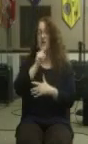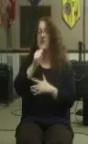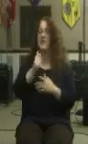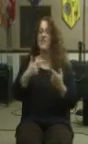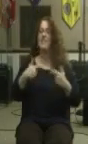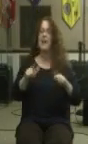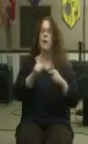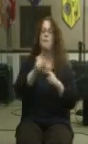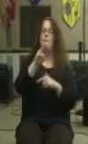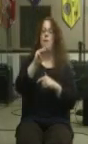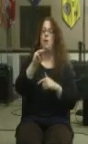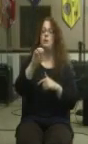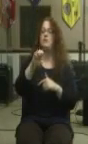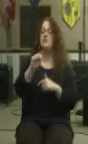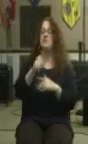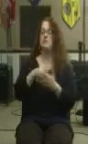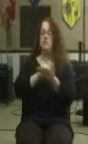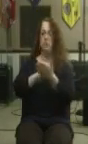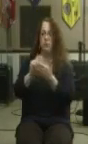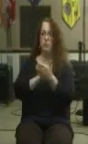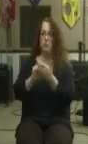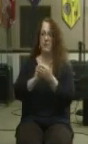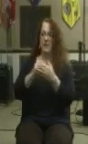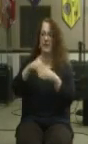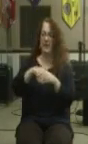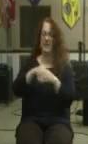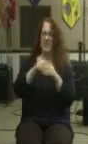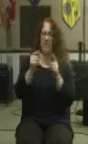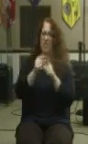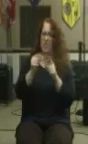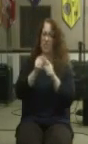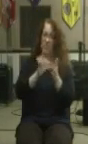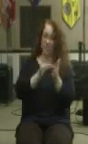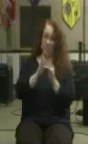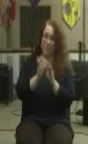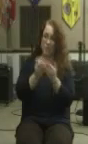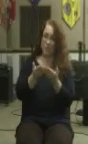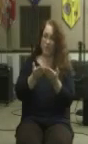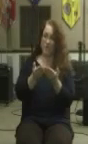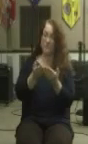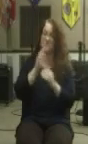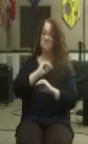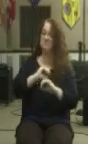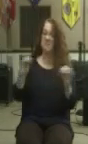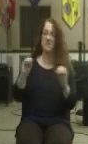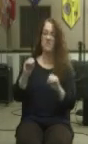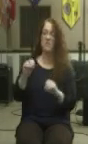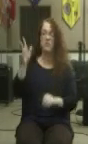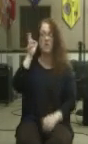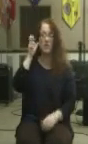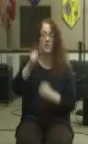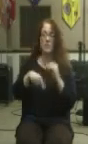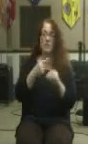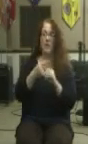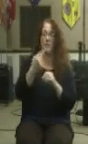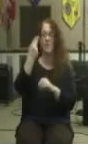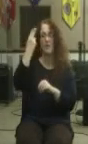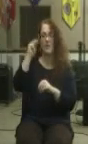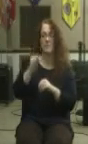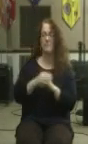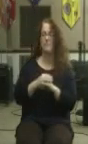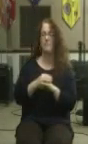If God didn't allow Moses to be written in his word, none of us would have heard of him.